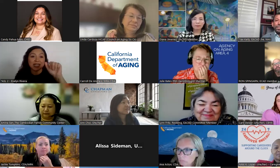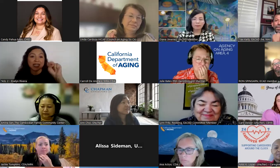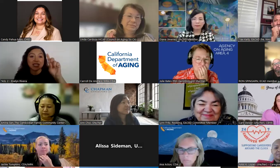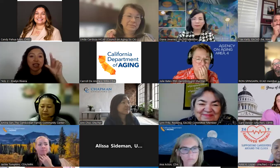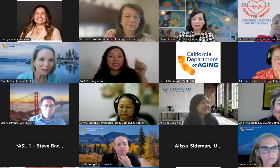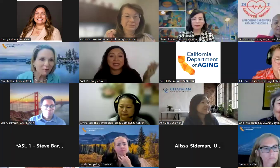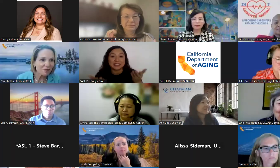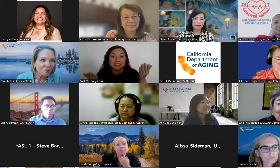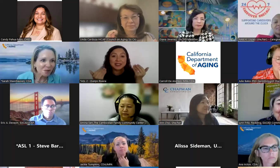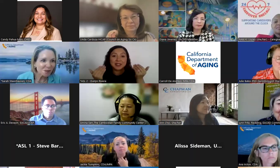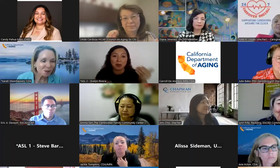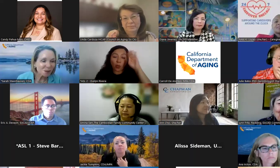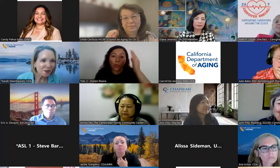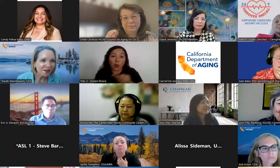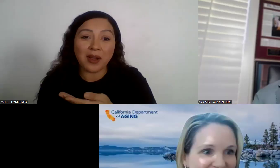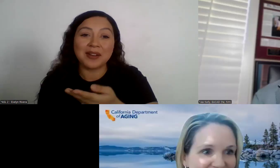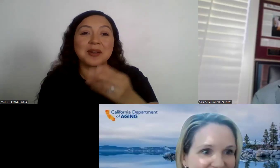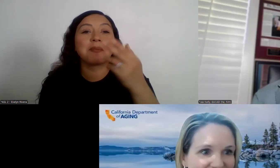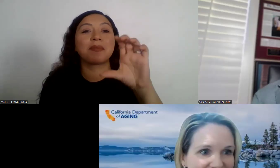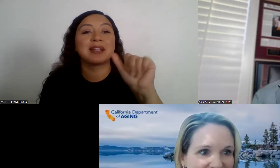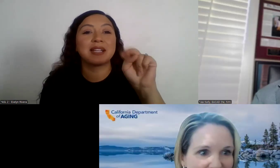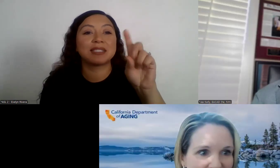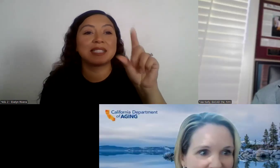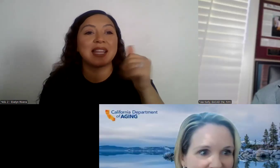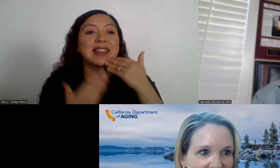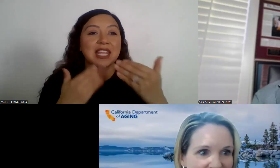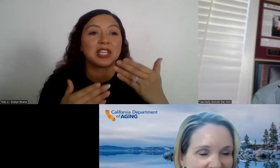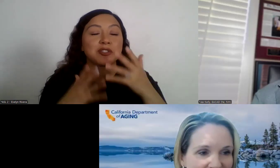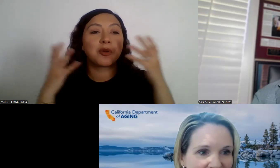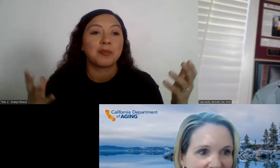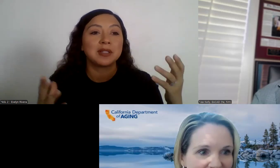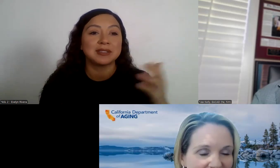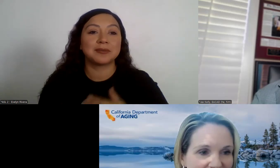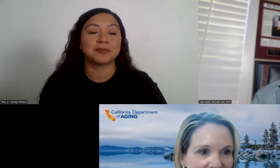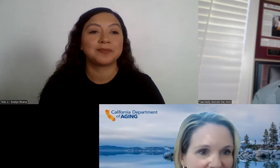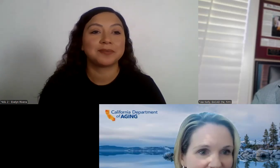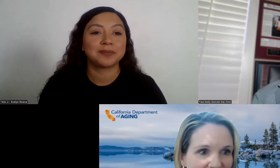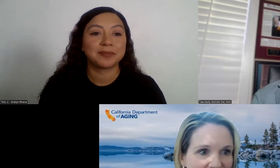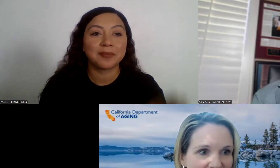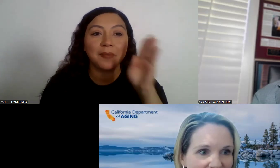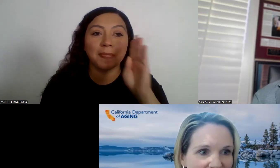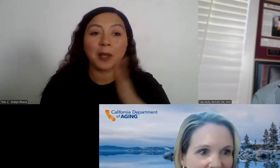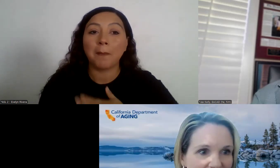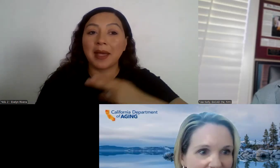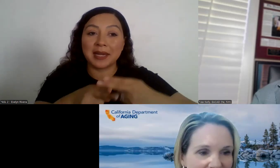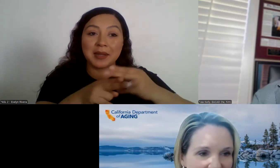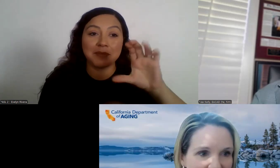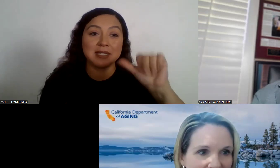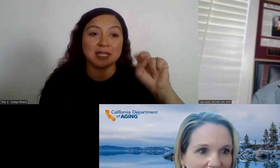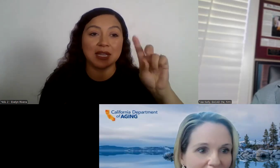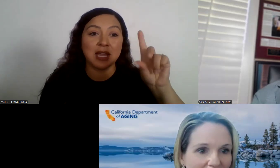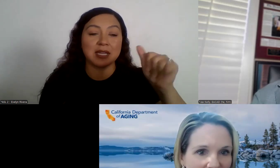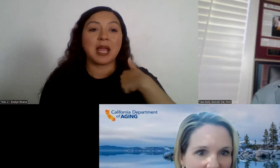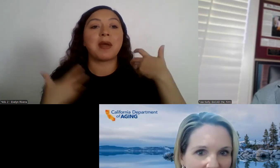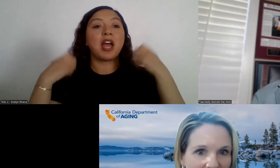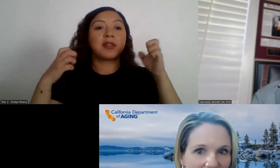Candy. Hi, thank you so much. My name is Candy Bawa. I am a certified health education